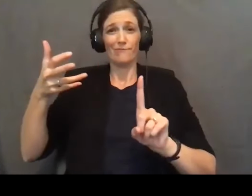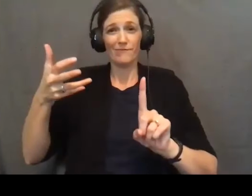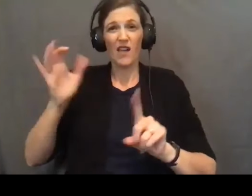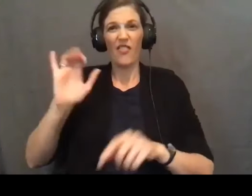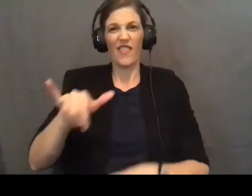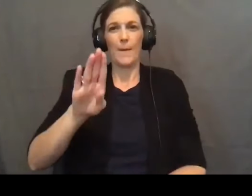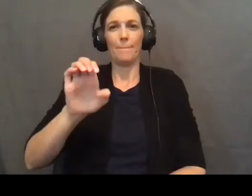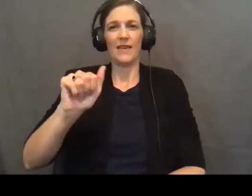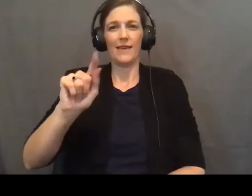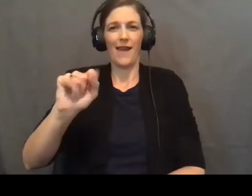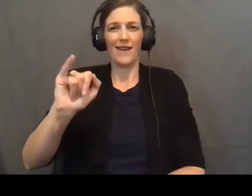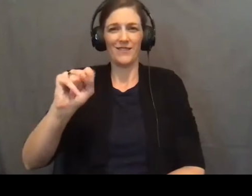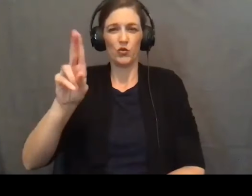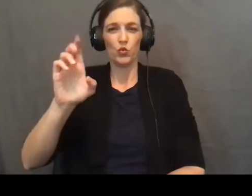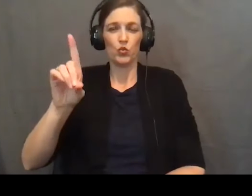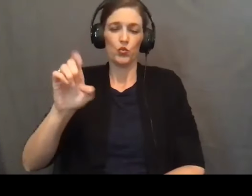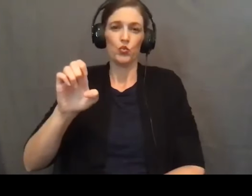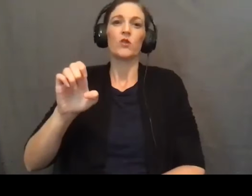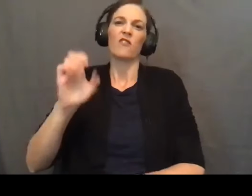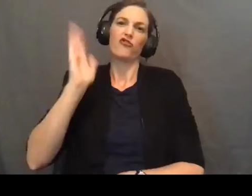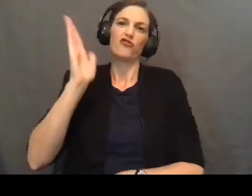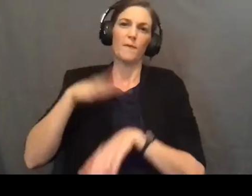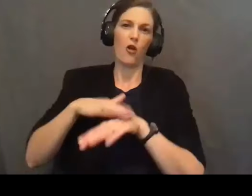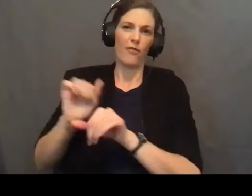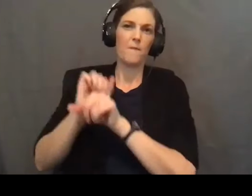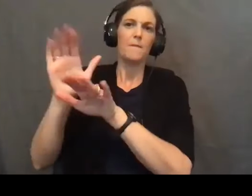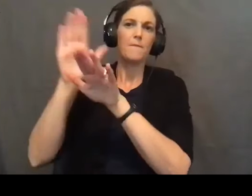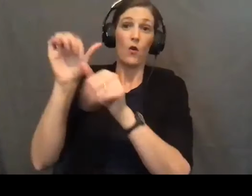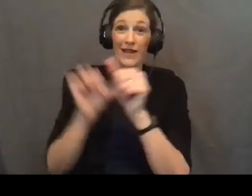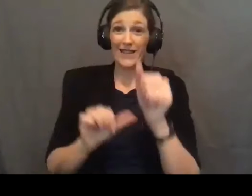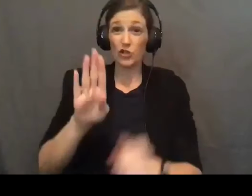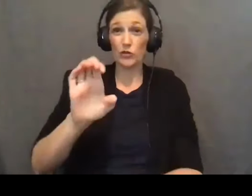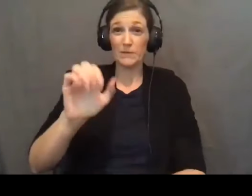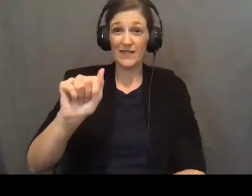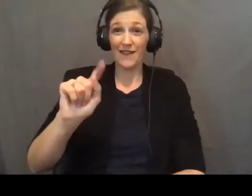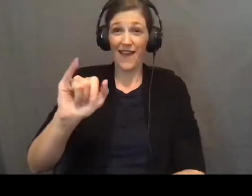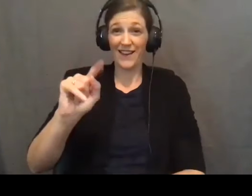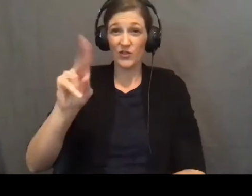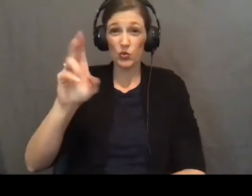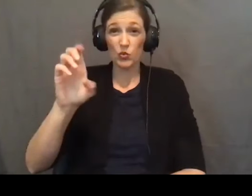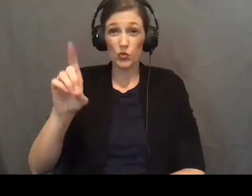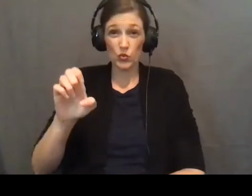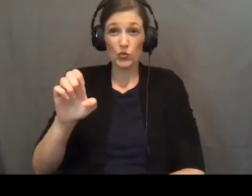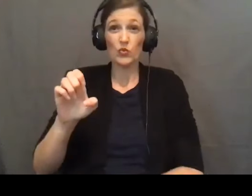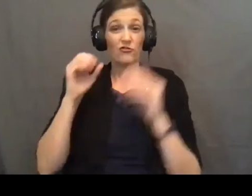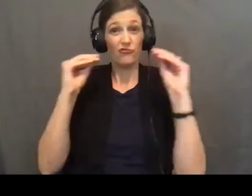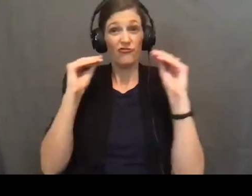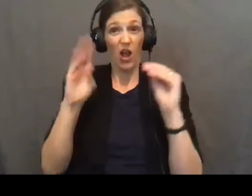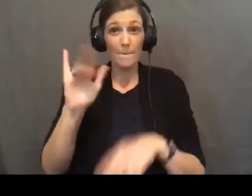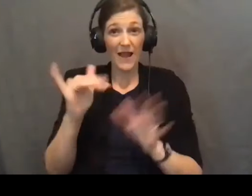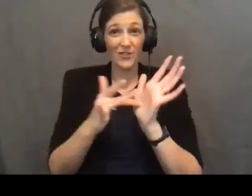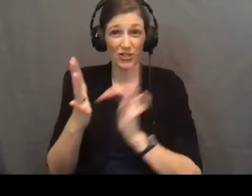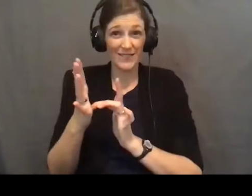which in the Sermon on the Mount in Matthew five through seven, each Beatitude is taught by Jesus in the